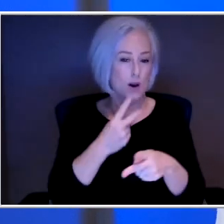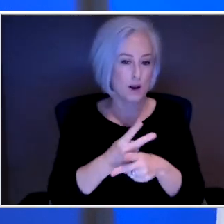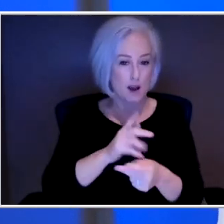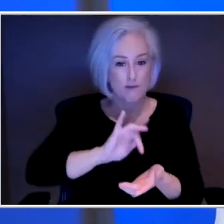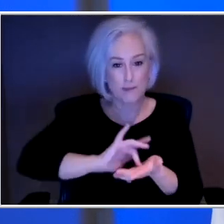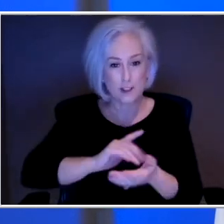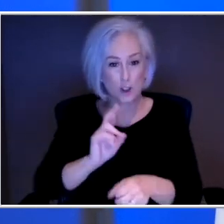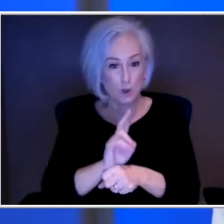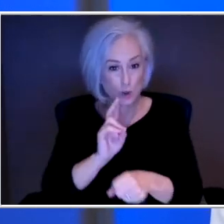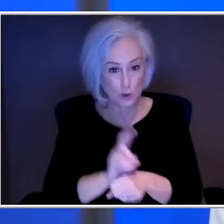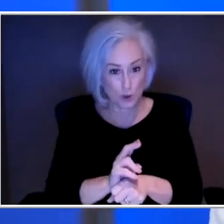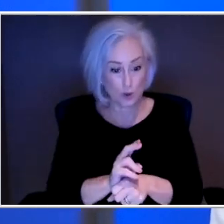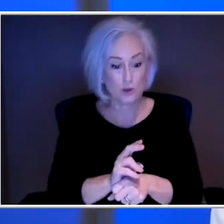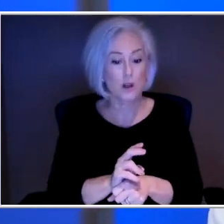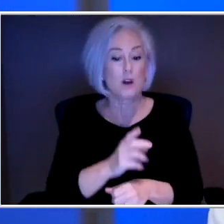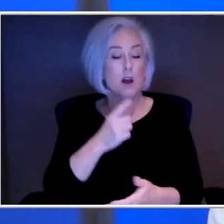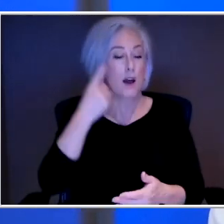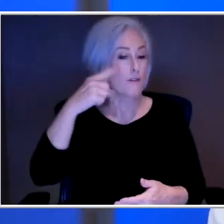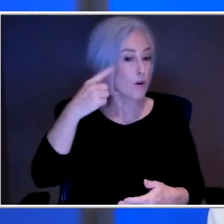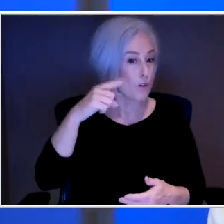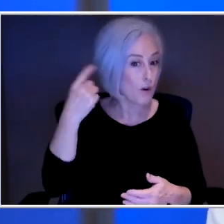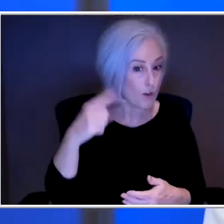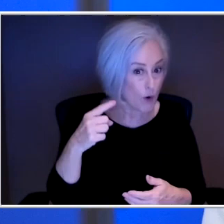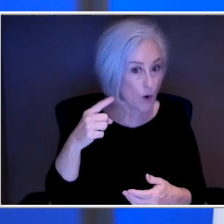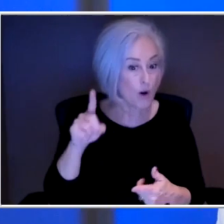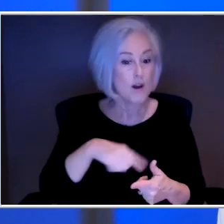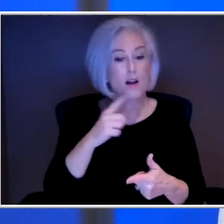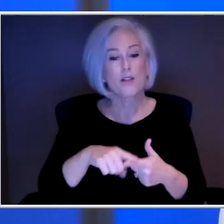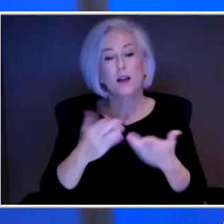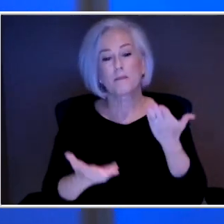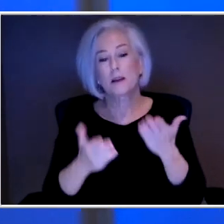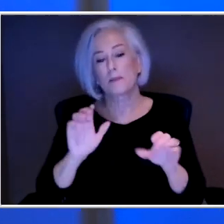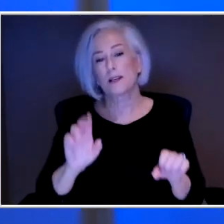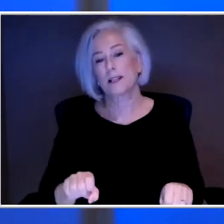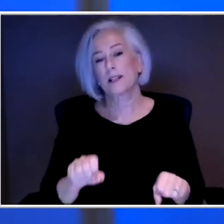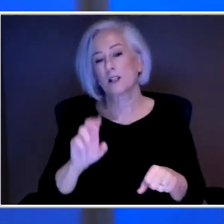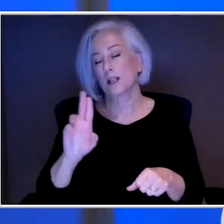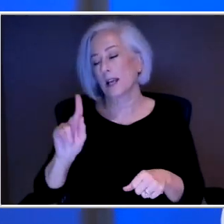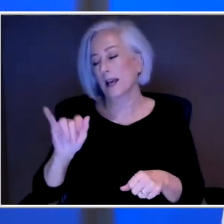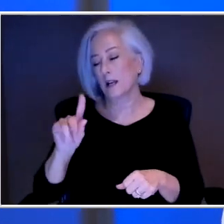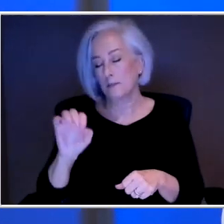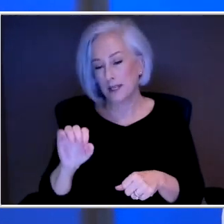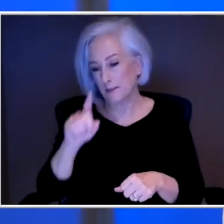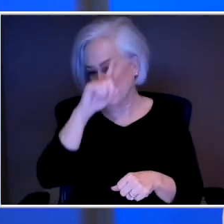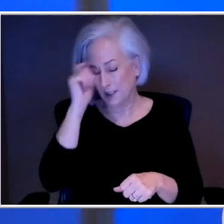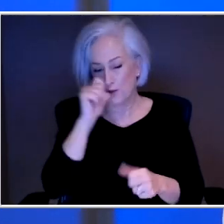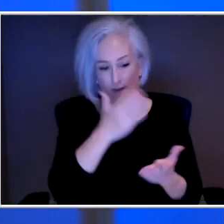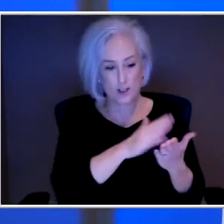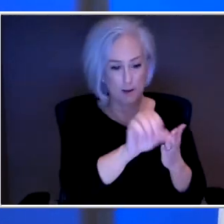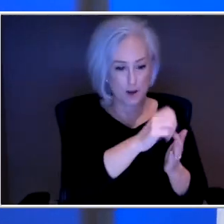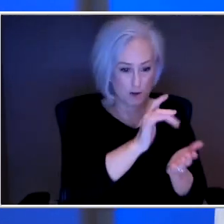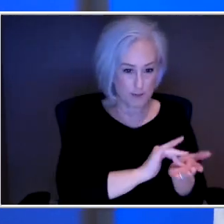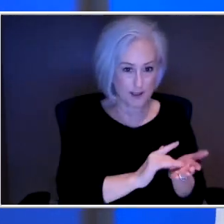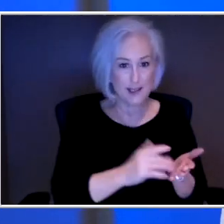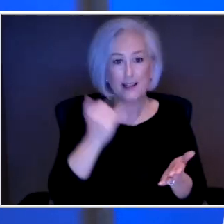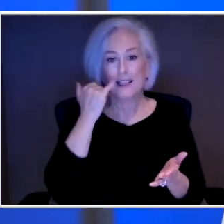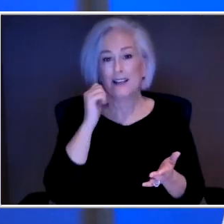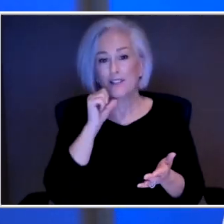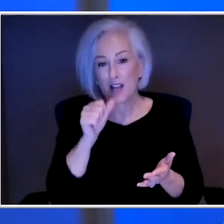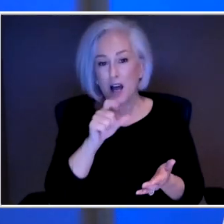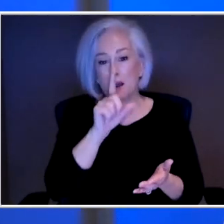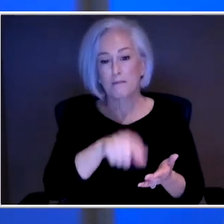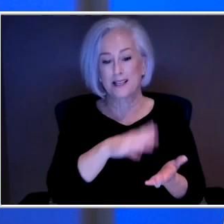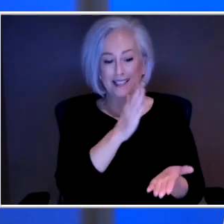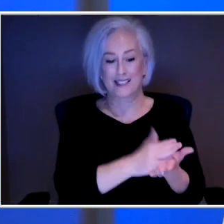is appropriate just to do more ketamine in that sense because you don't have to stop everything. But for patients that are really refractory, we're probably going to do a washout, and that may require even a